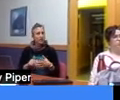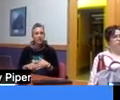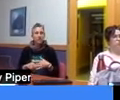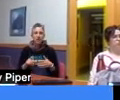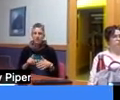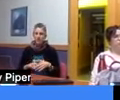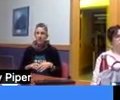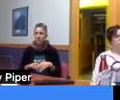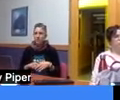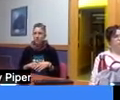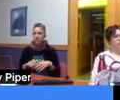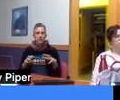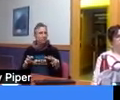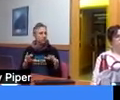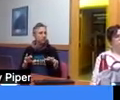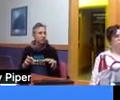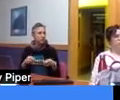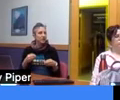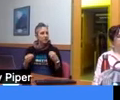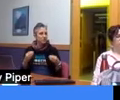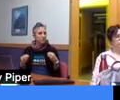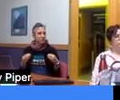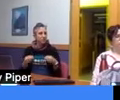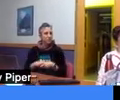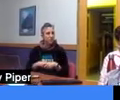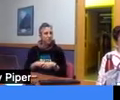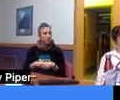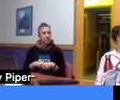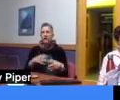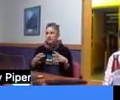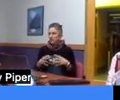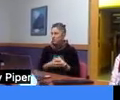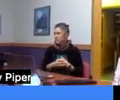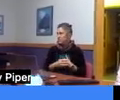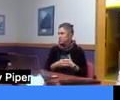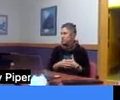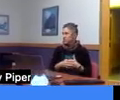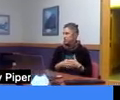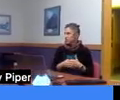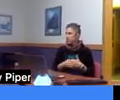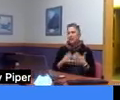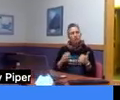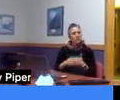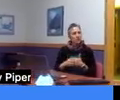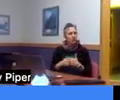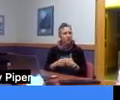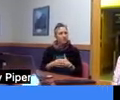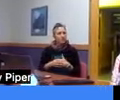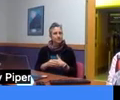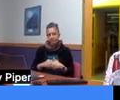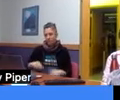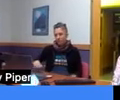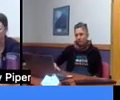okay, if they need a pause, if they need a break. And if people are giving me those sort of like body signals, you know, definitely noting, hey, do you need a